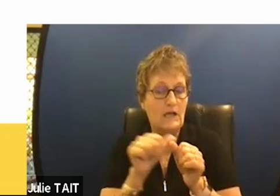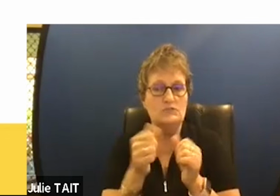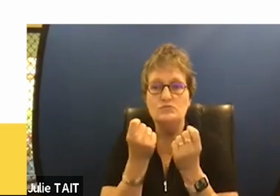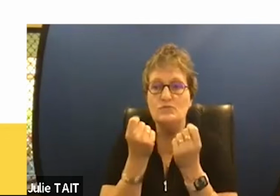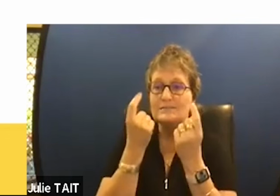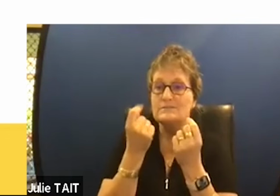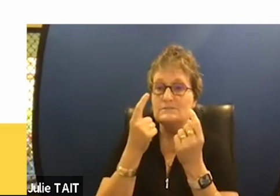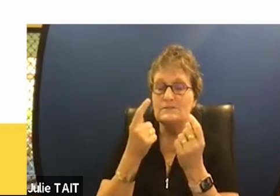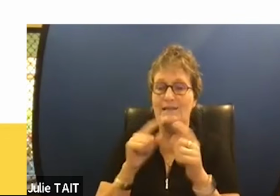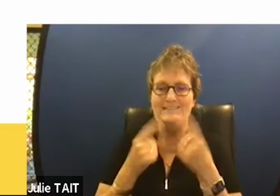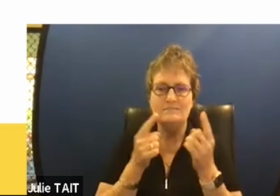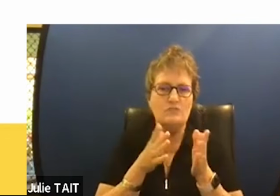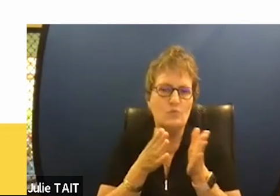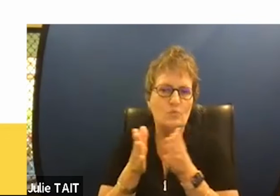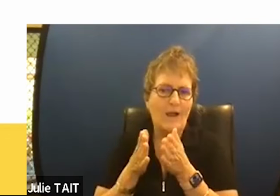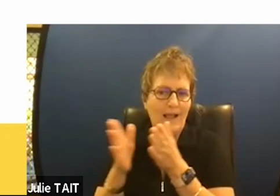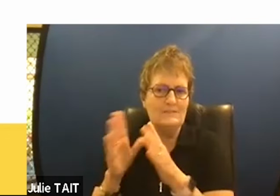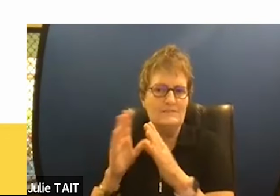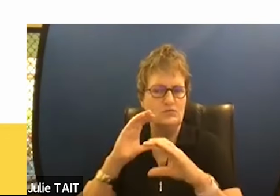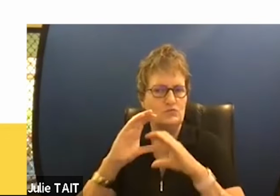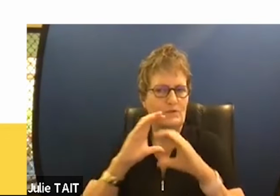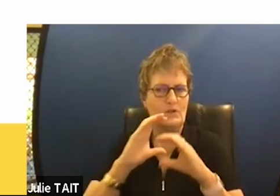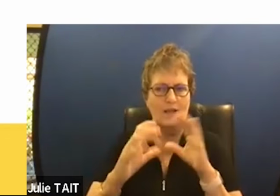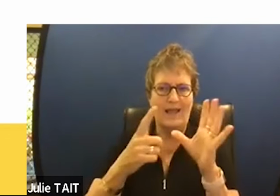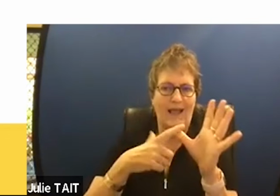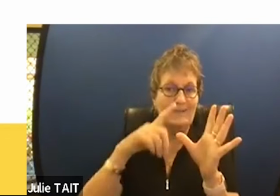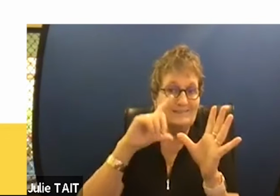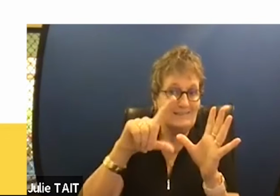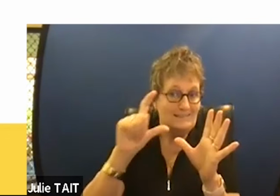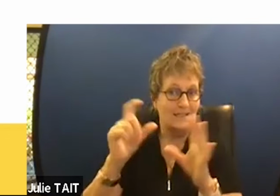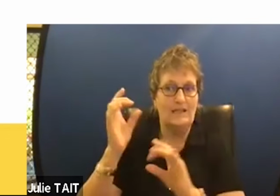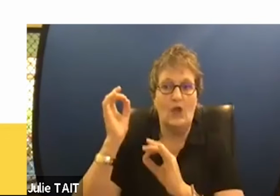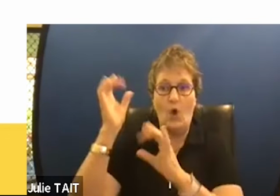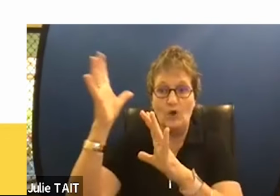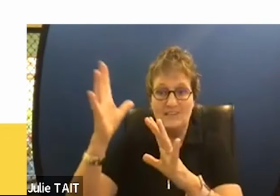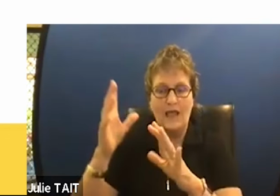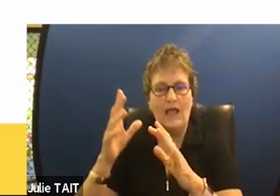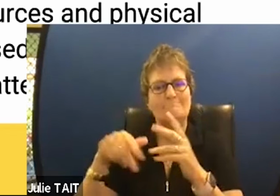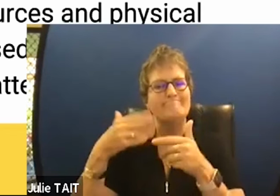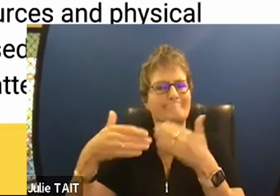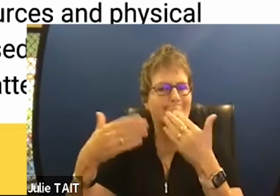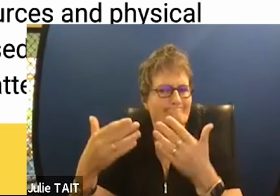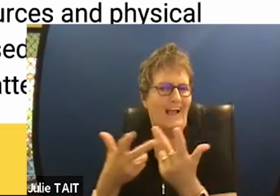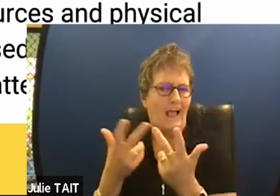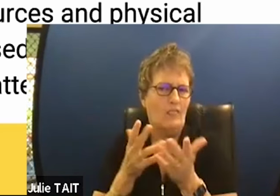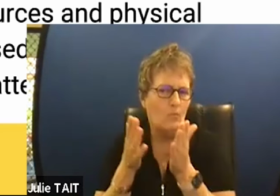different modes of communication, perhaps AAC, AusLAN, and so on.